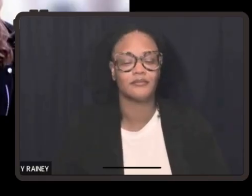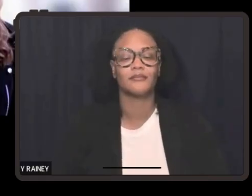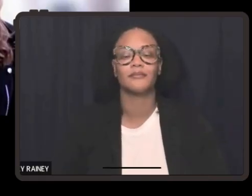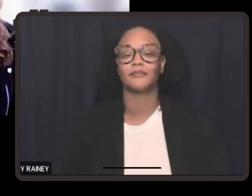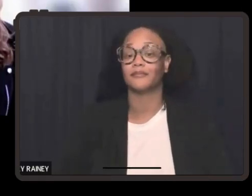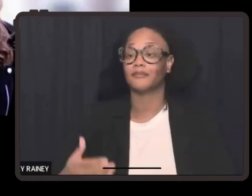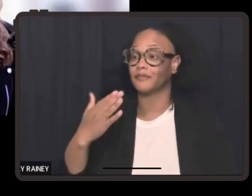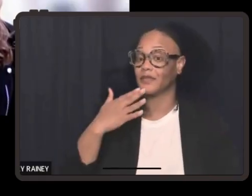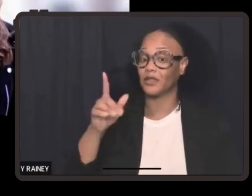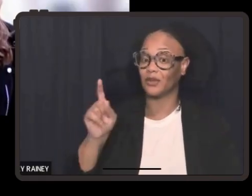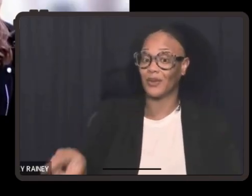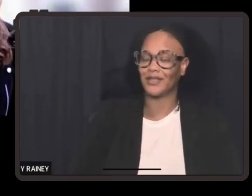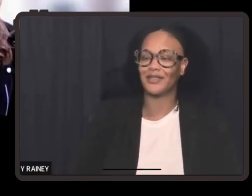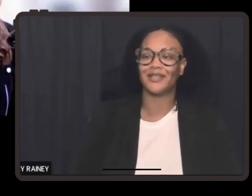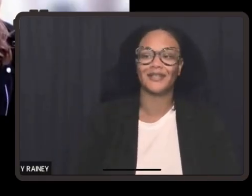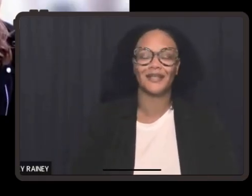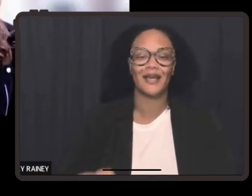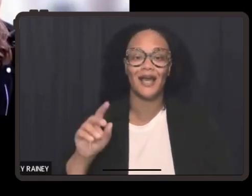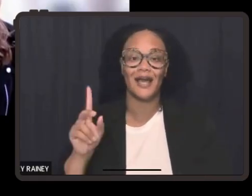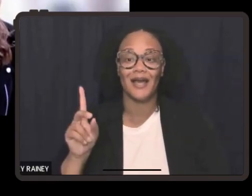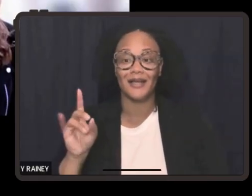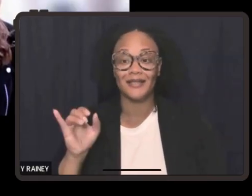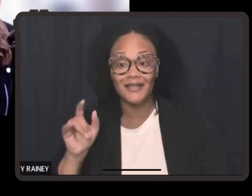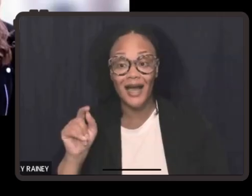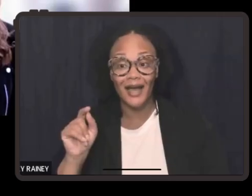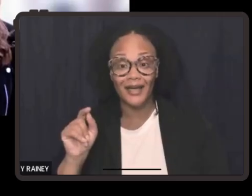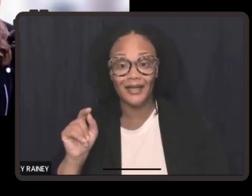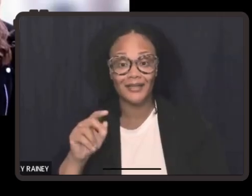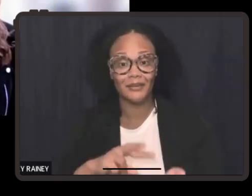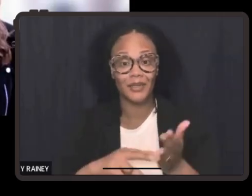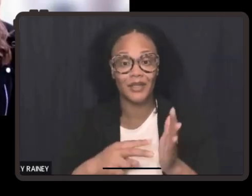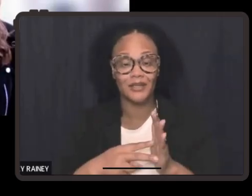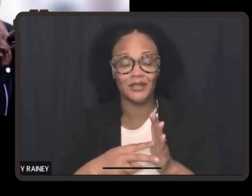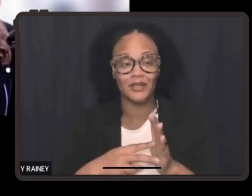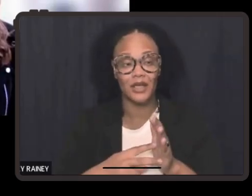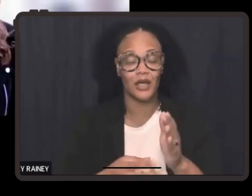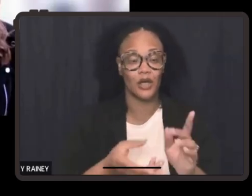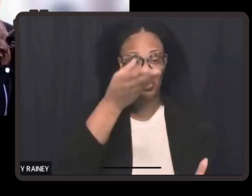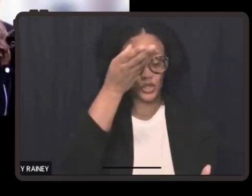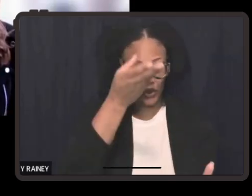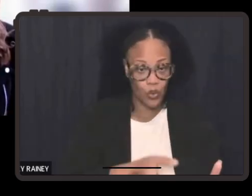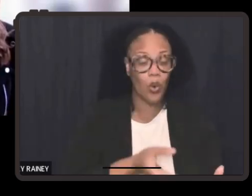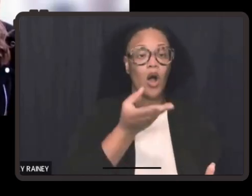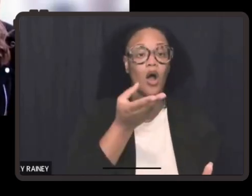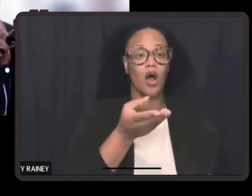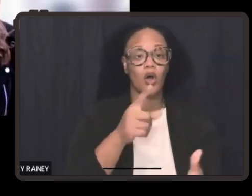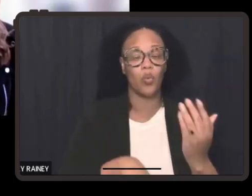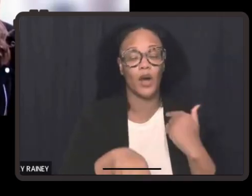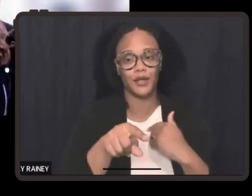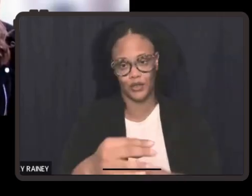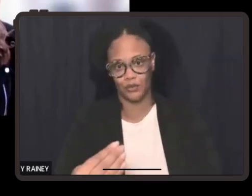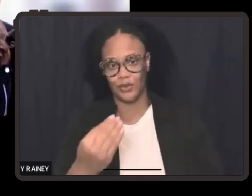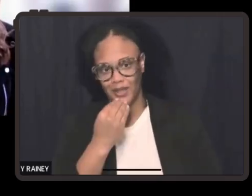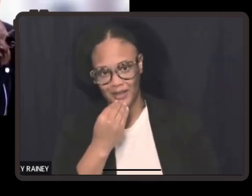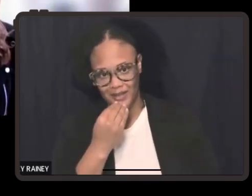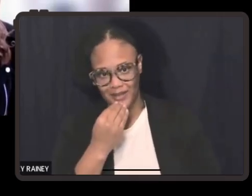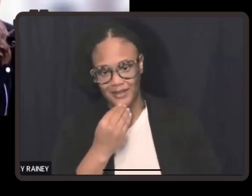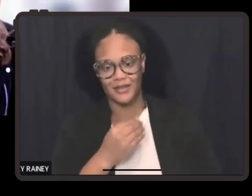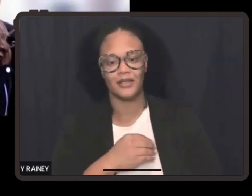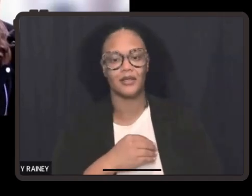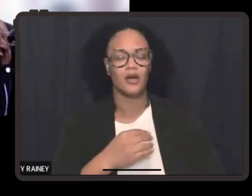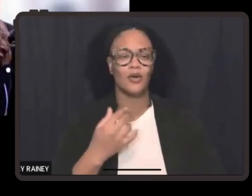diet is we are what we eat, and I think we've realized that what is in our food is so many additives and so